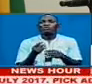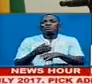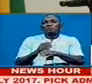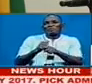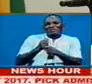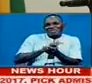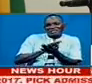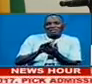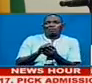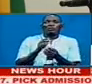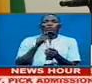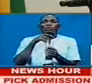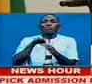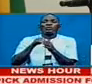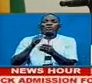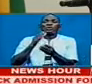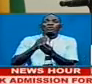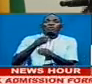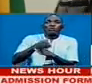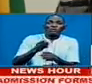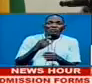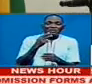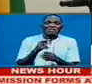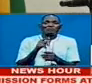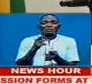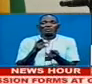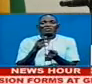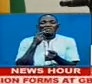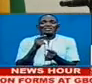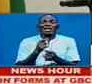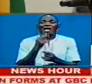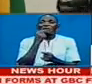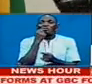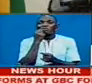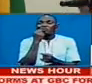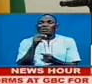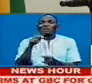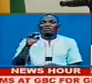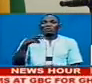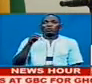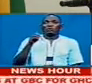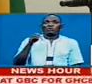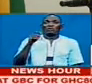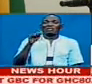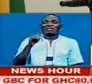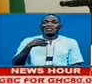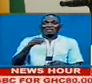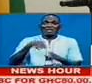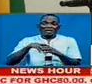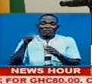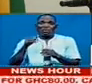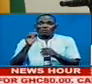value. Because the cocoa producer, I mean, if you see a bar of chocolate, which is selling out there for